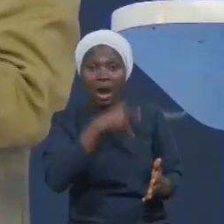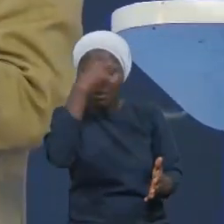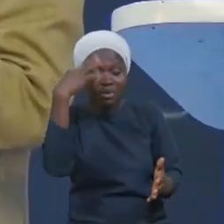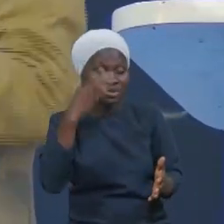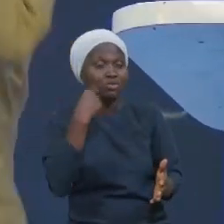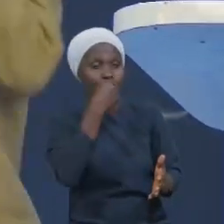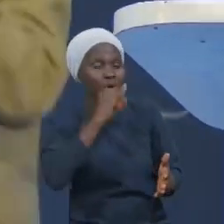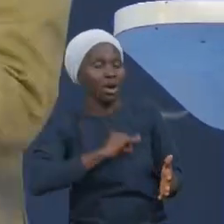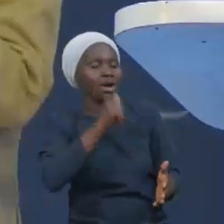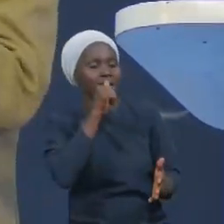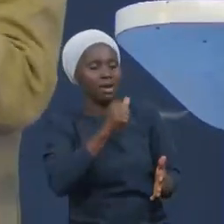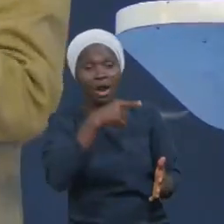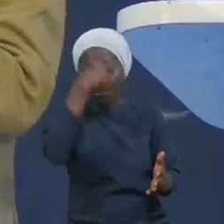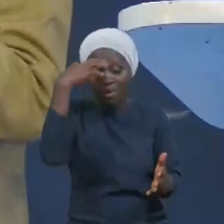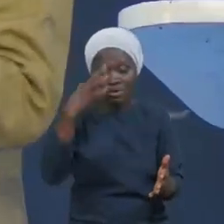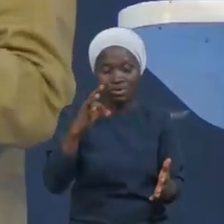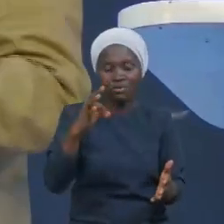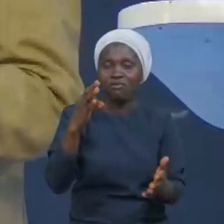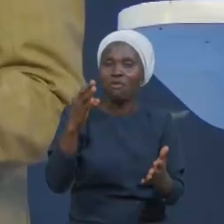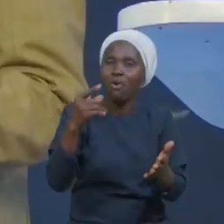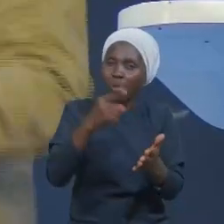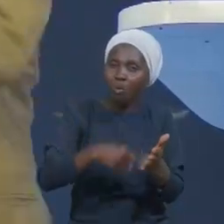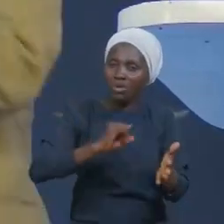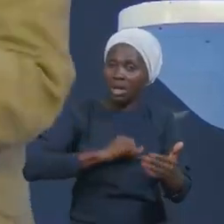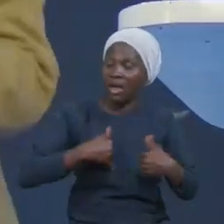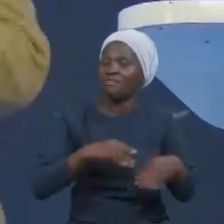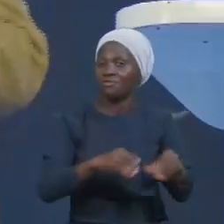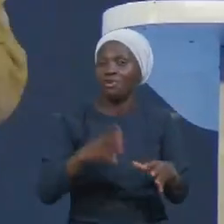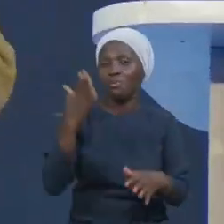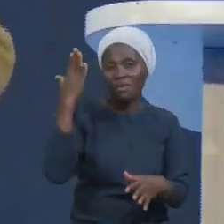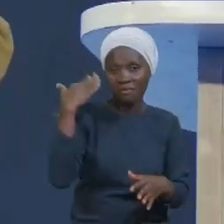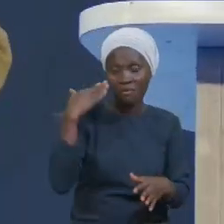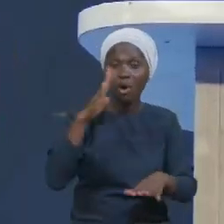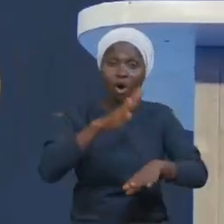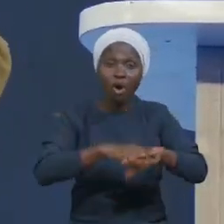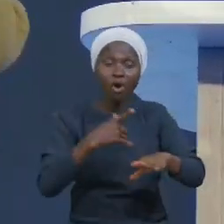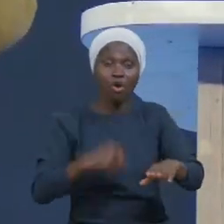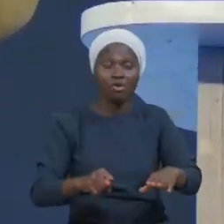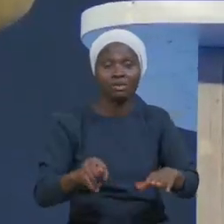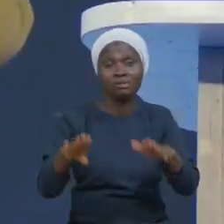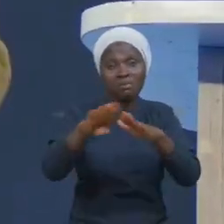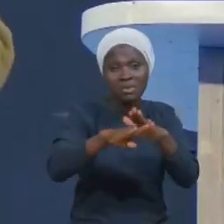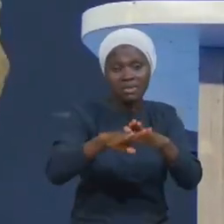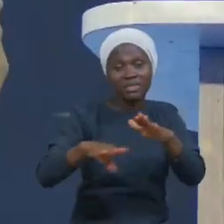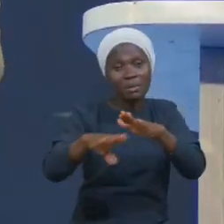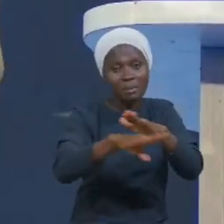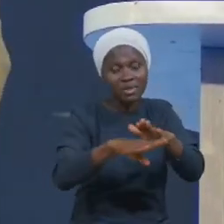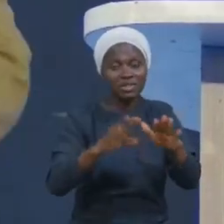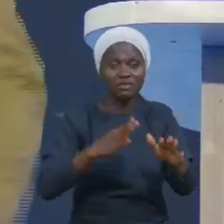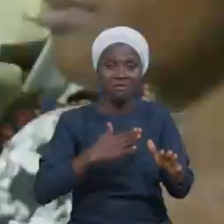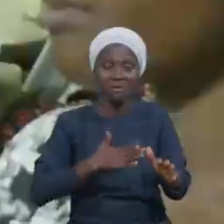am, because of what I have done, on the basis of my